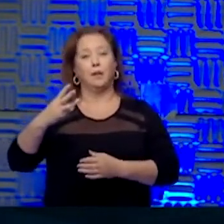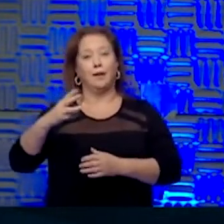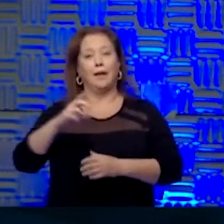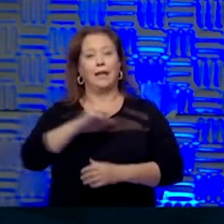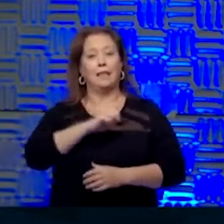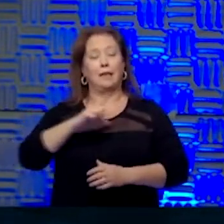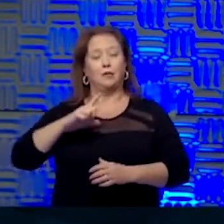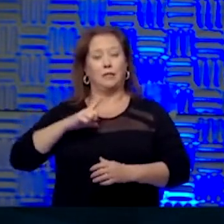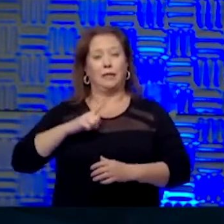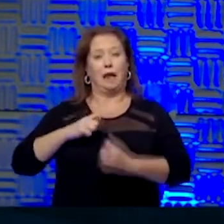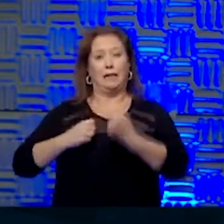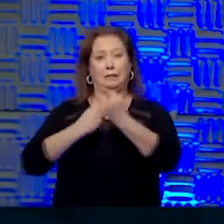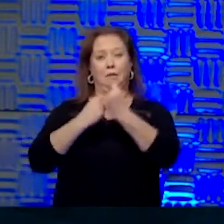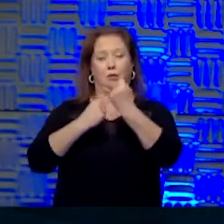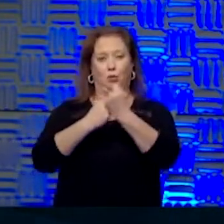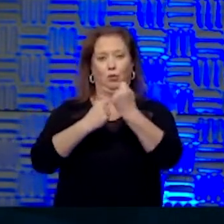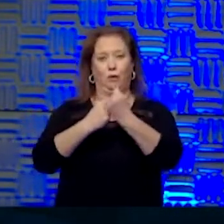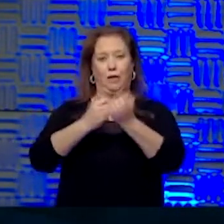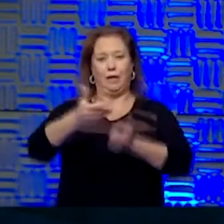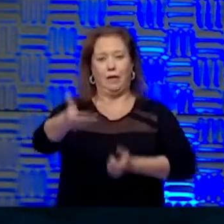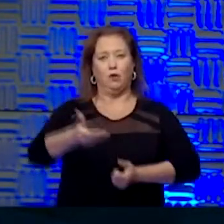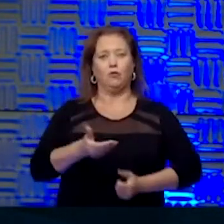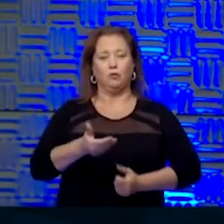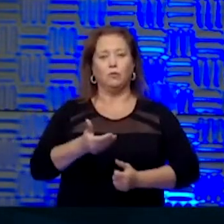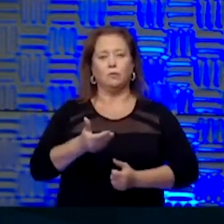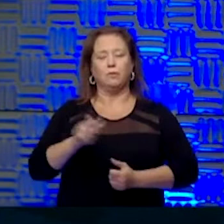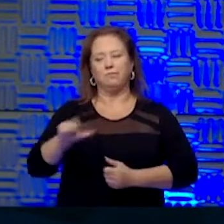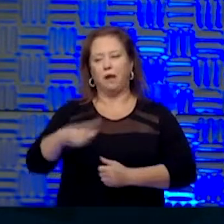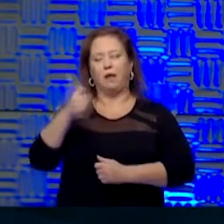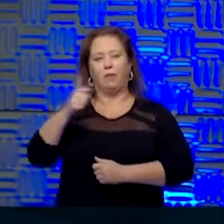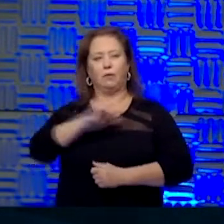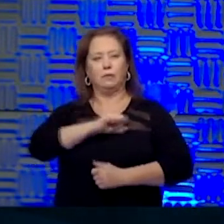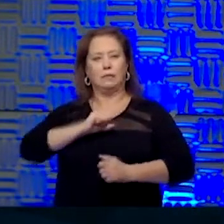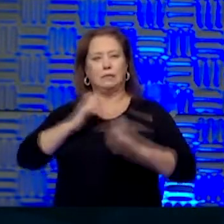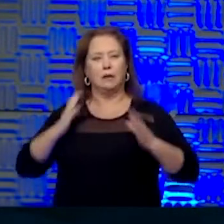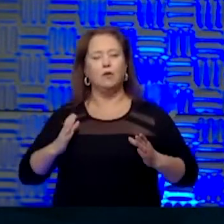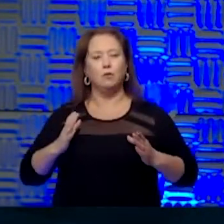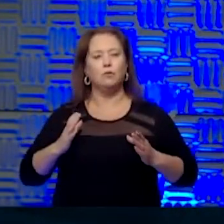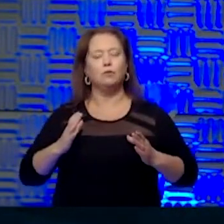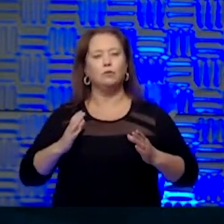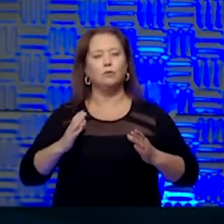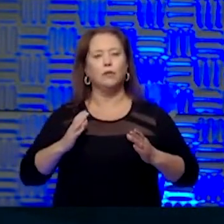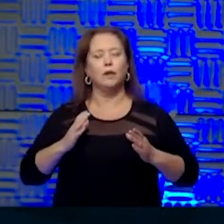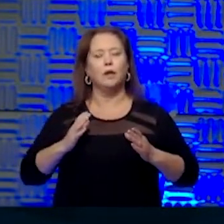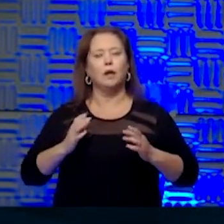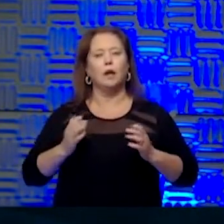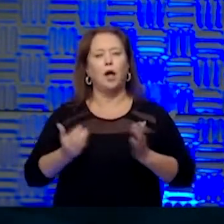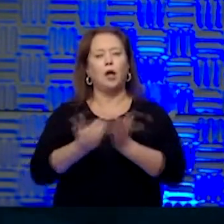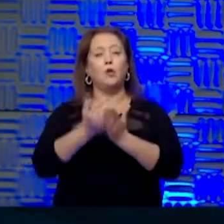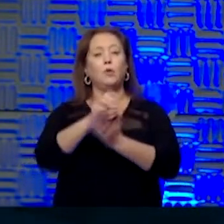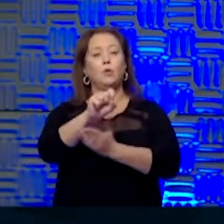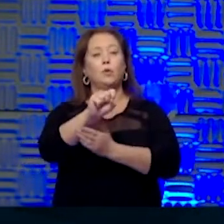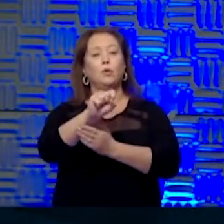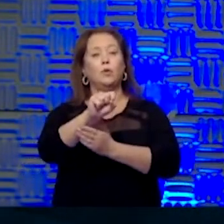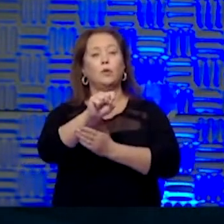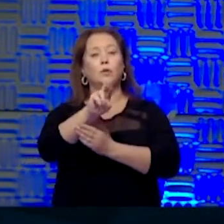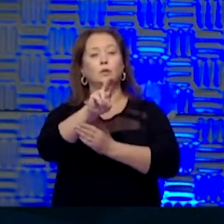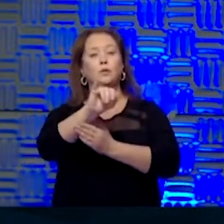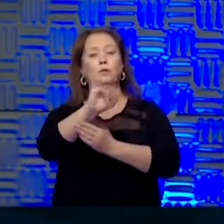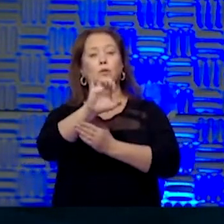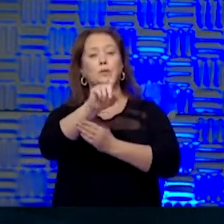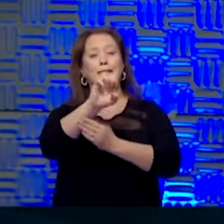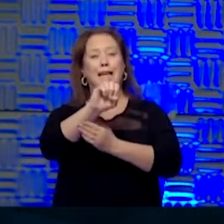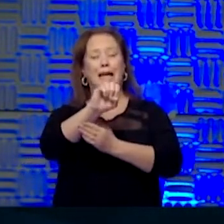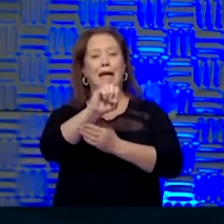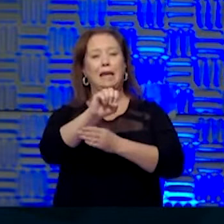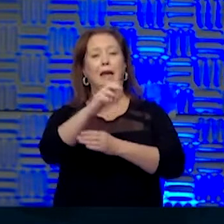legislation that I sponsored and introduced with a couple of my colleagues creates a new suicide hotline number,